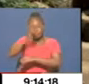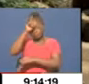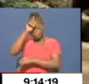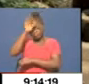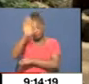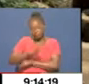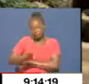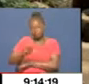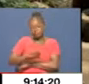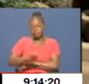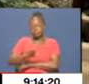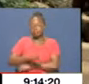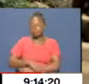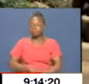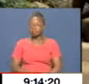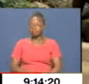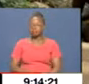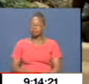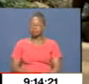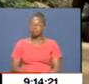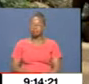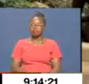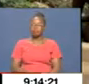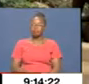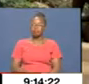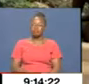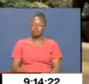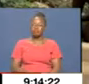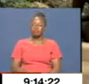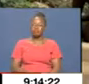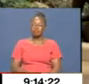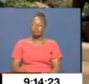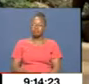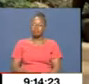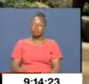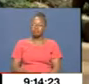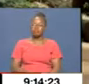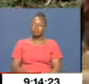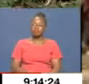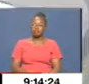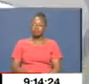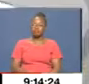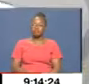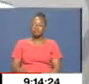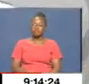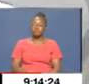Nancy Okwari, Prime Edition from Kakuma, Turkana County.